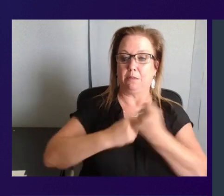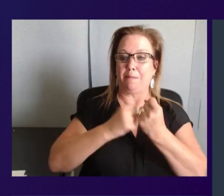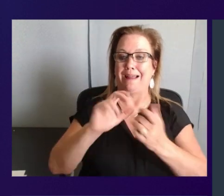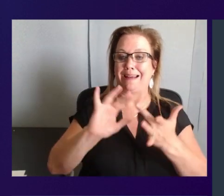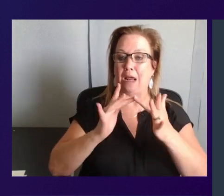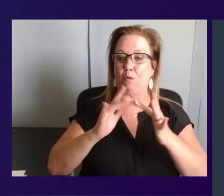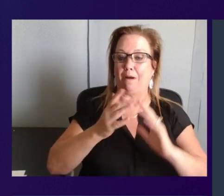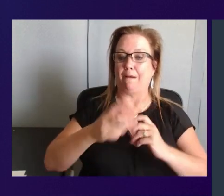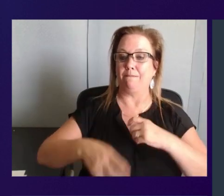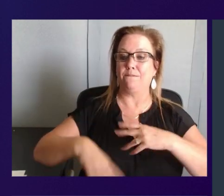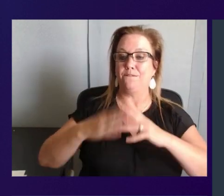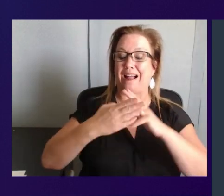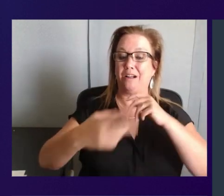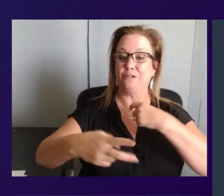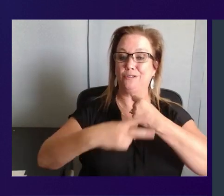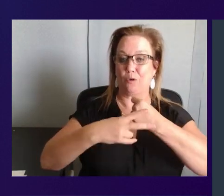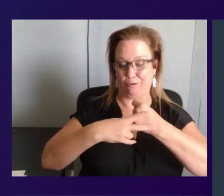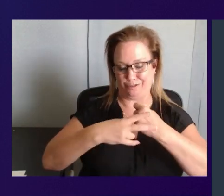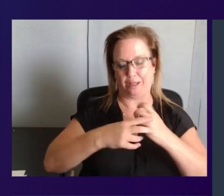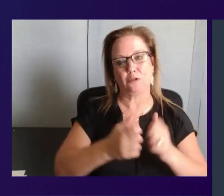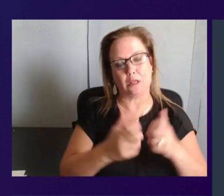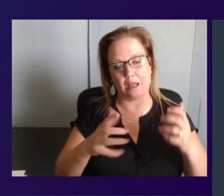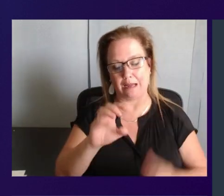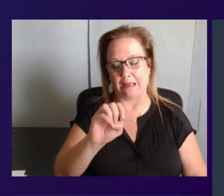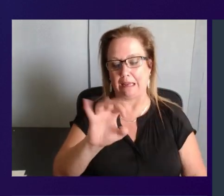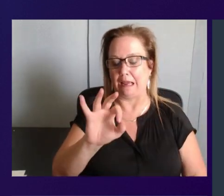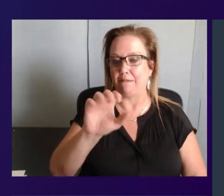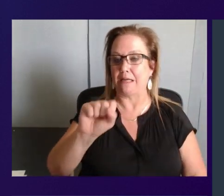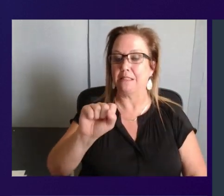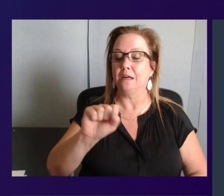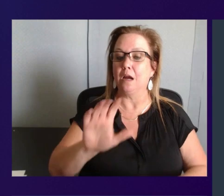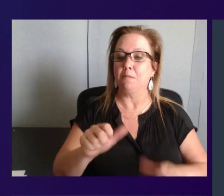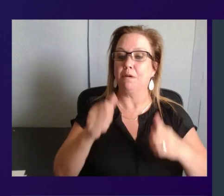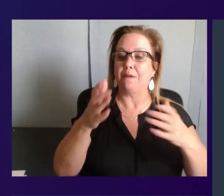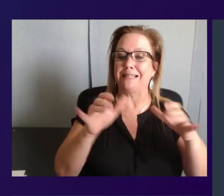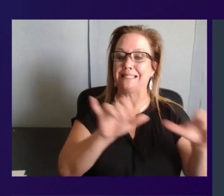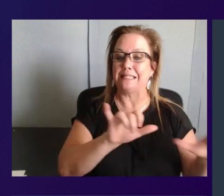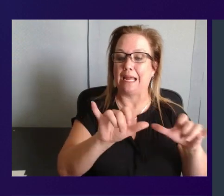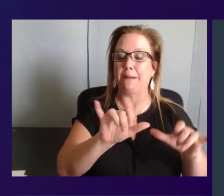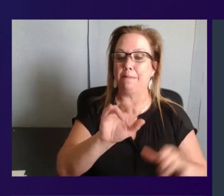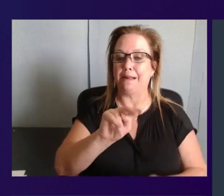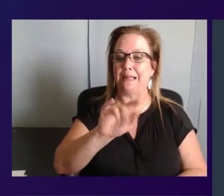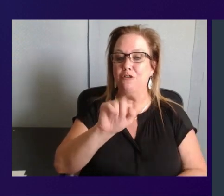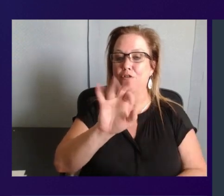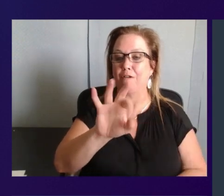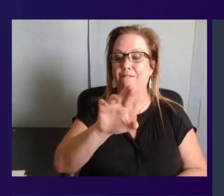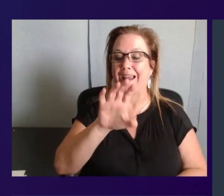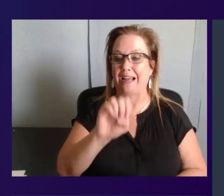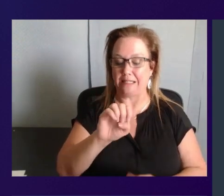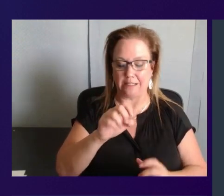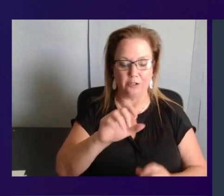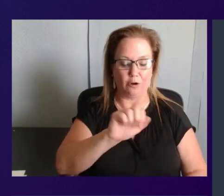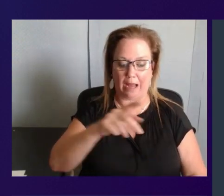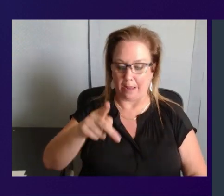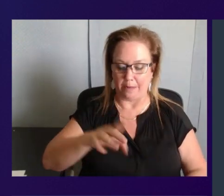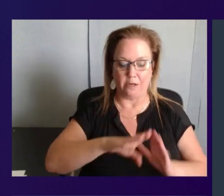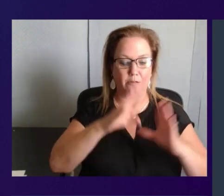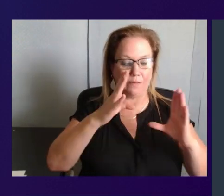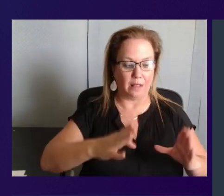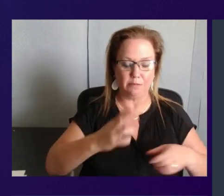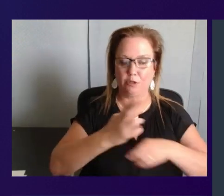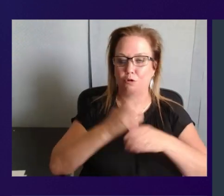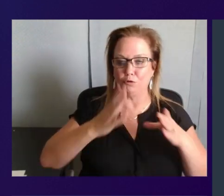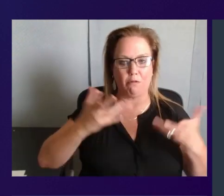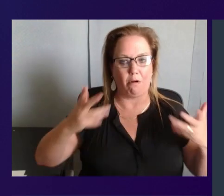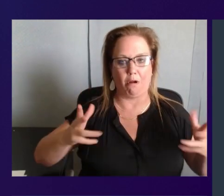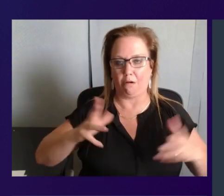today, which is a lot of them, EFS provides the same type of interface that your applications, that your developers, and that your users are